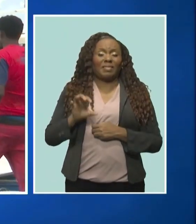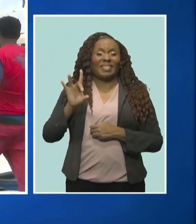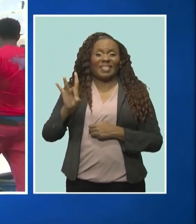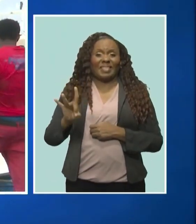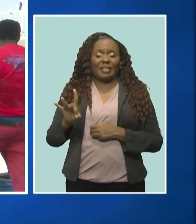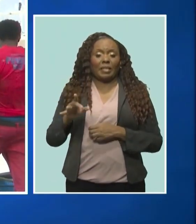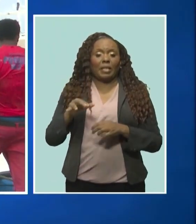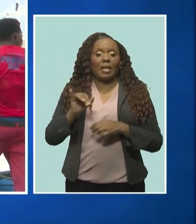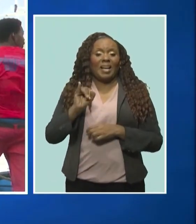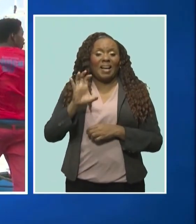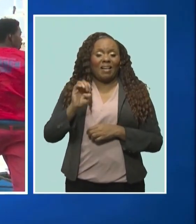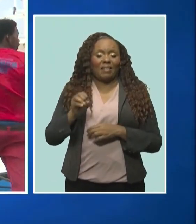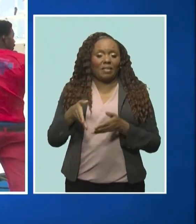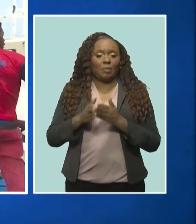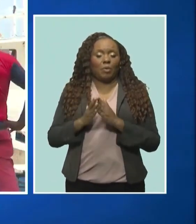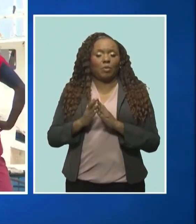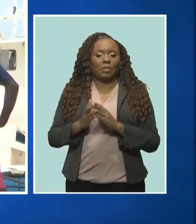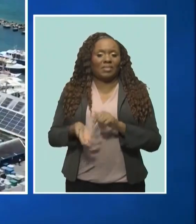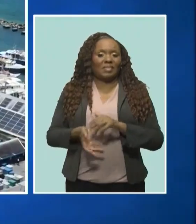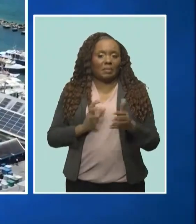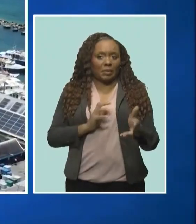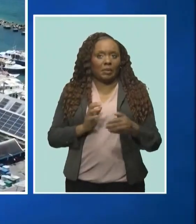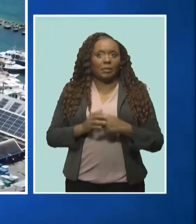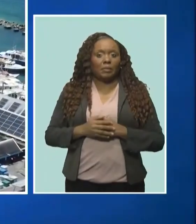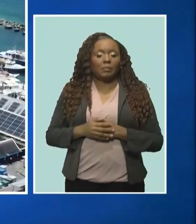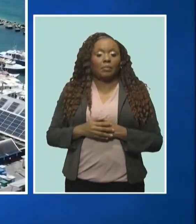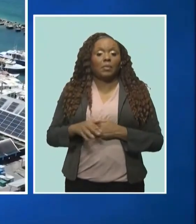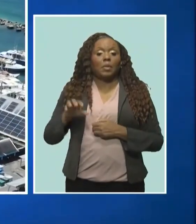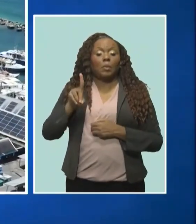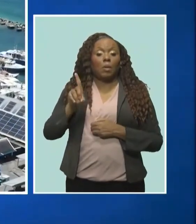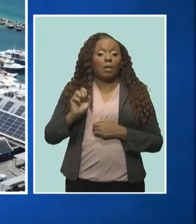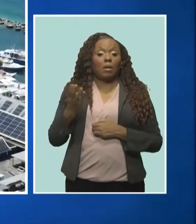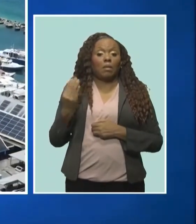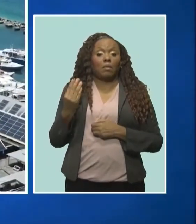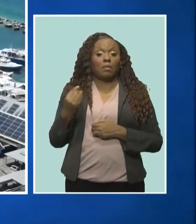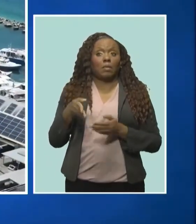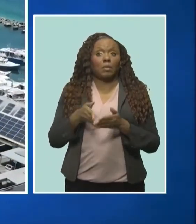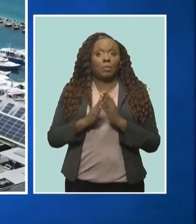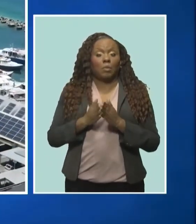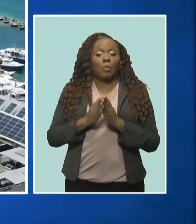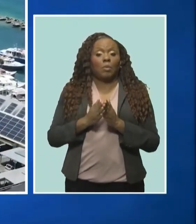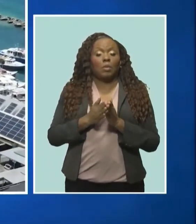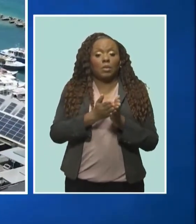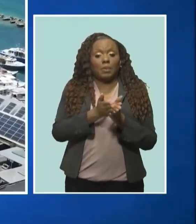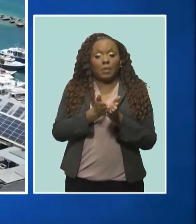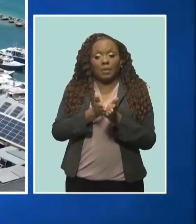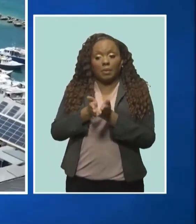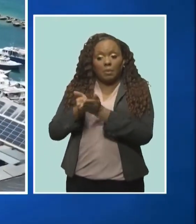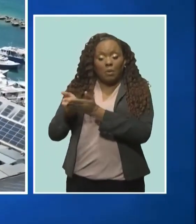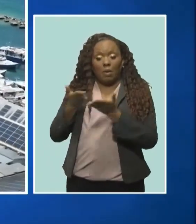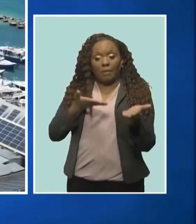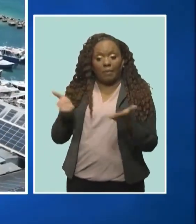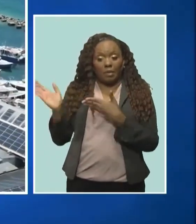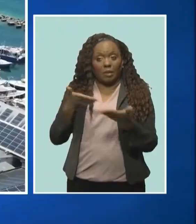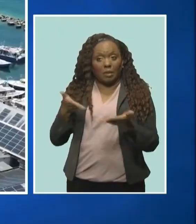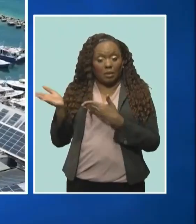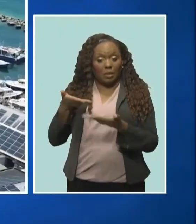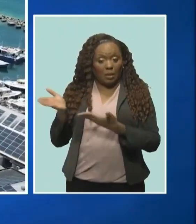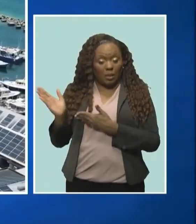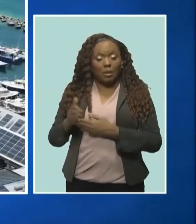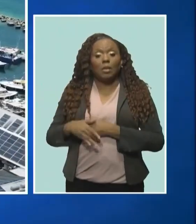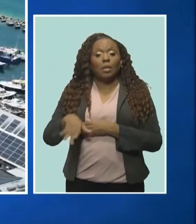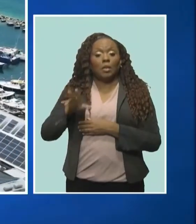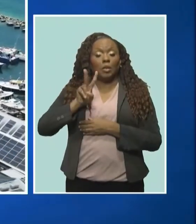108. As of July 7th, 114 boats have been removed from the Bridgetown Fisheries Complex. 29